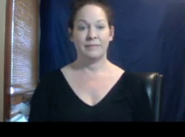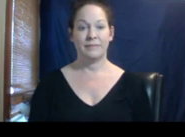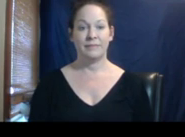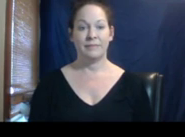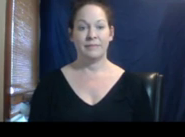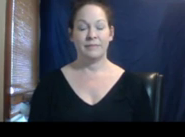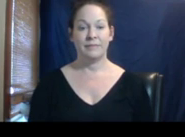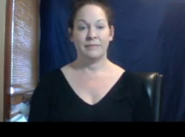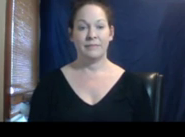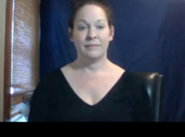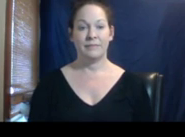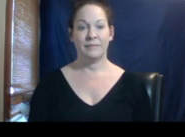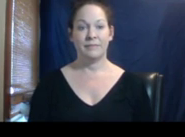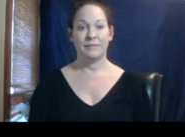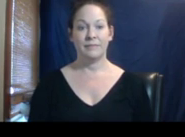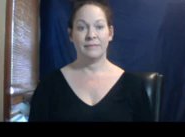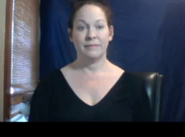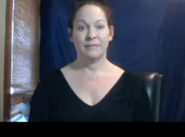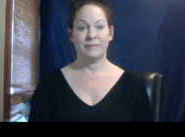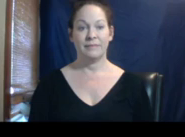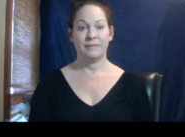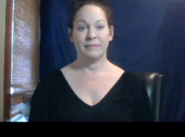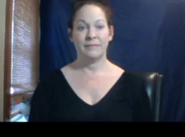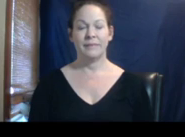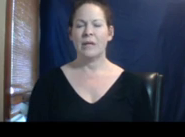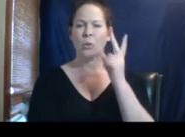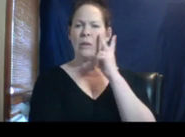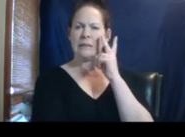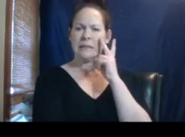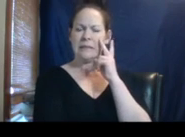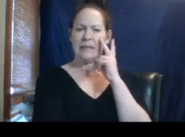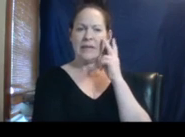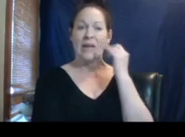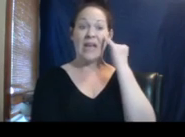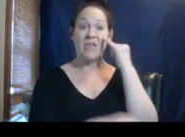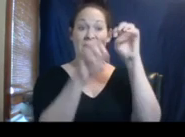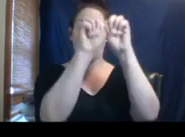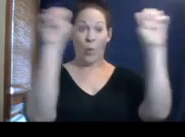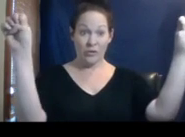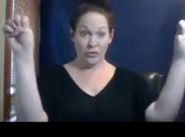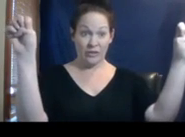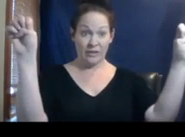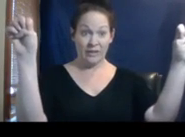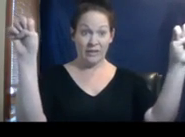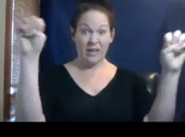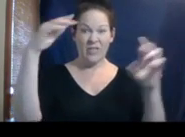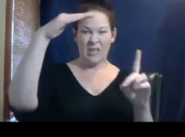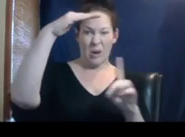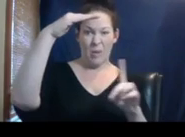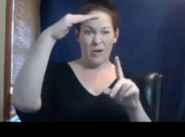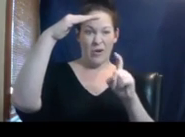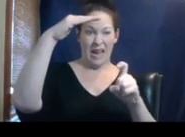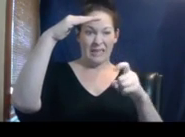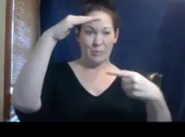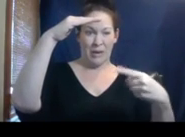is equal to, so let's see, if this was an equation and I wanted to get rid of the denominator,